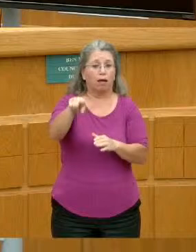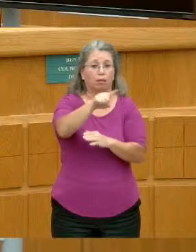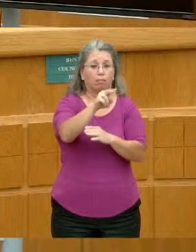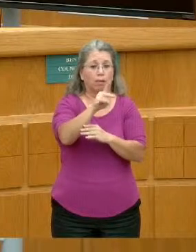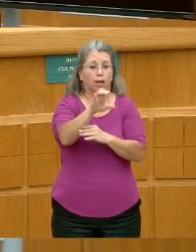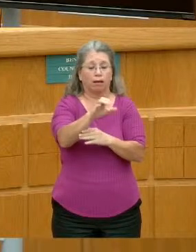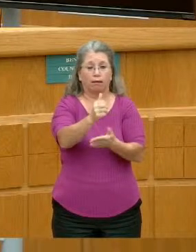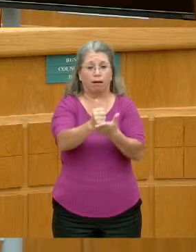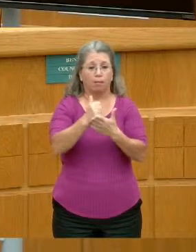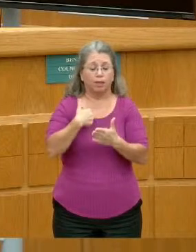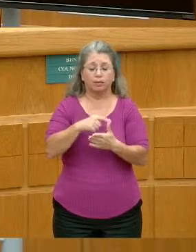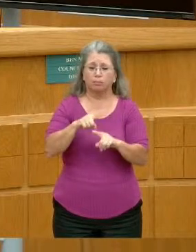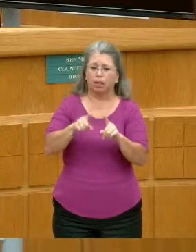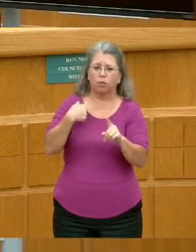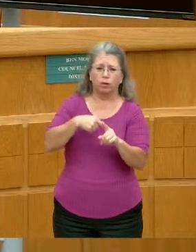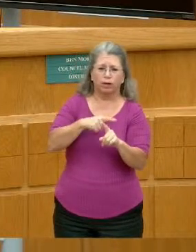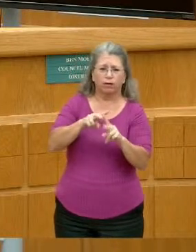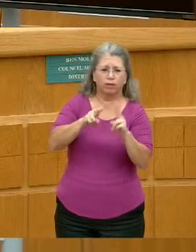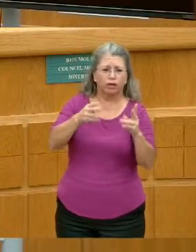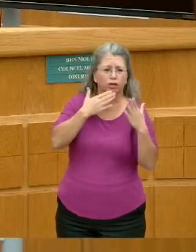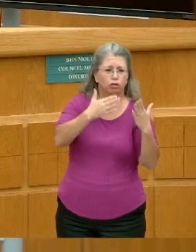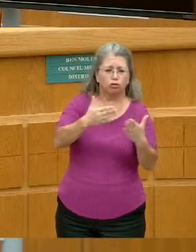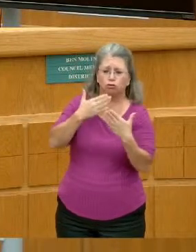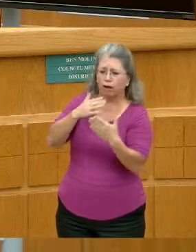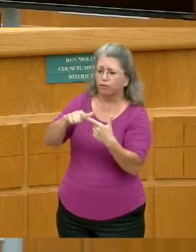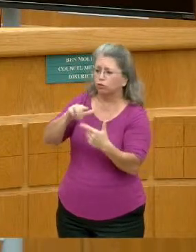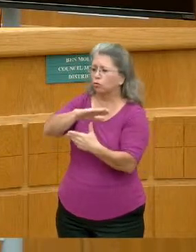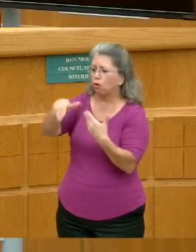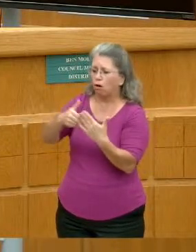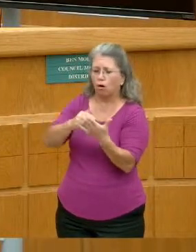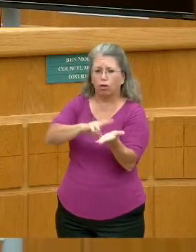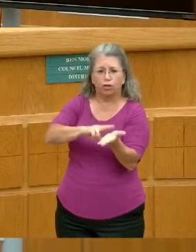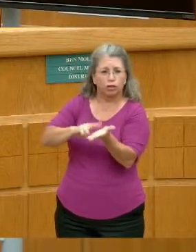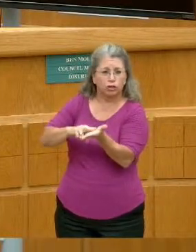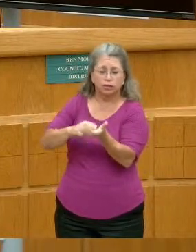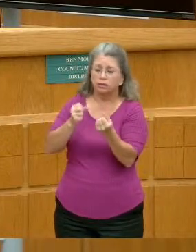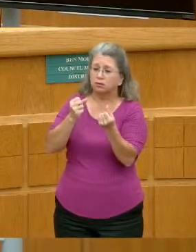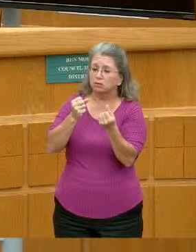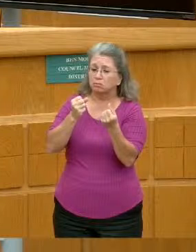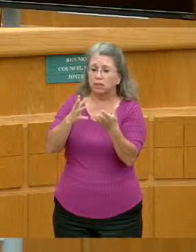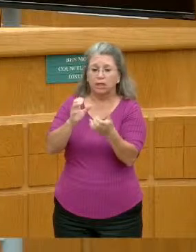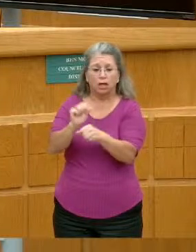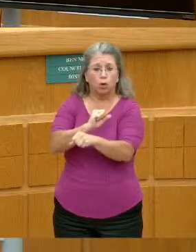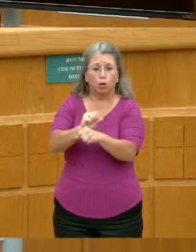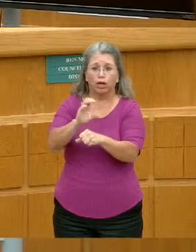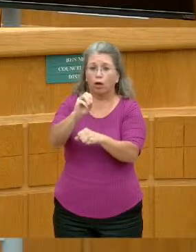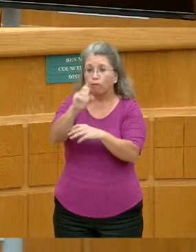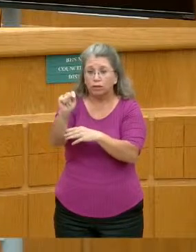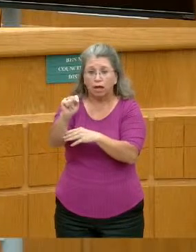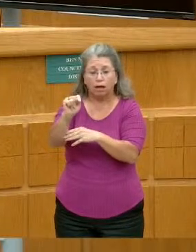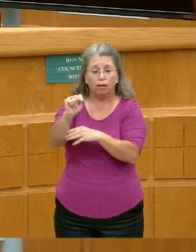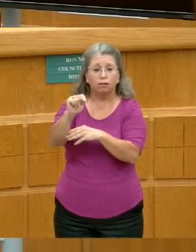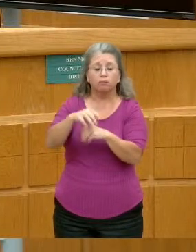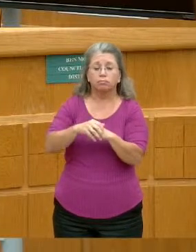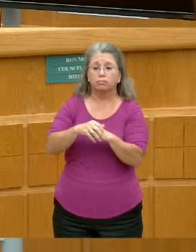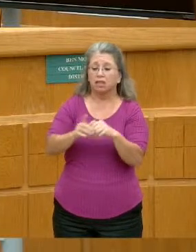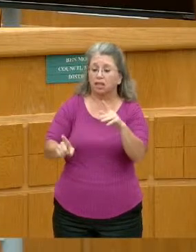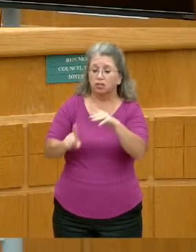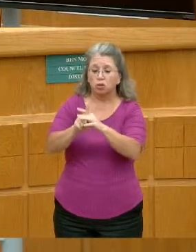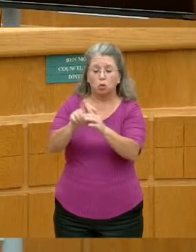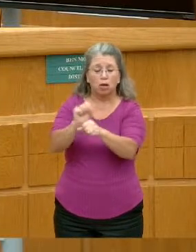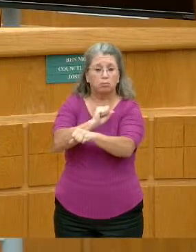all of our nurses who are working overtime, who, as Dr. Blow says, come to work every